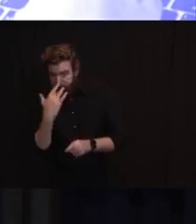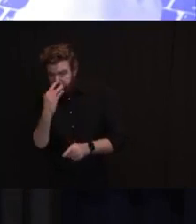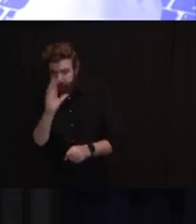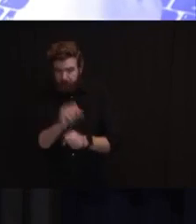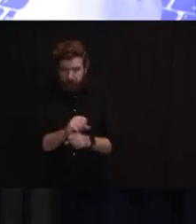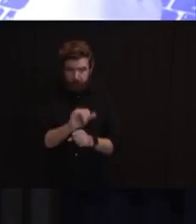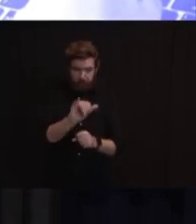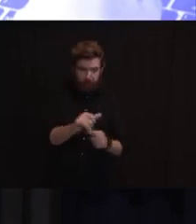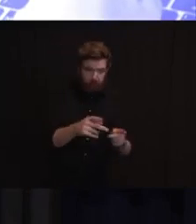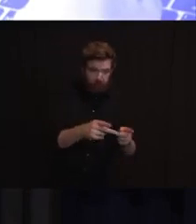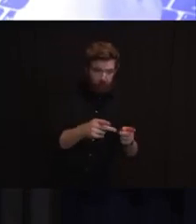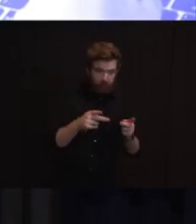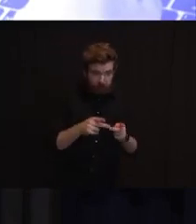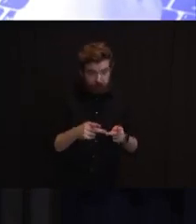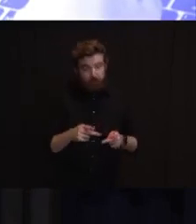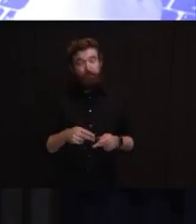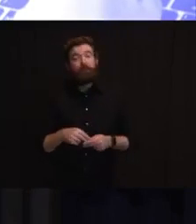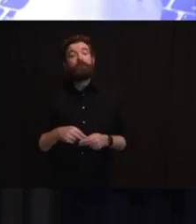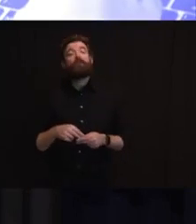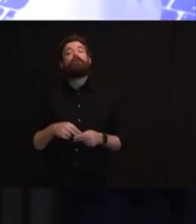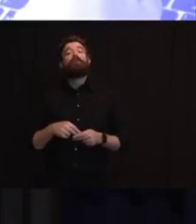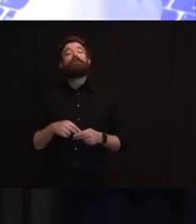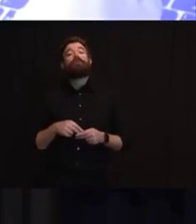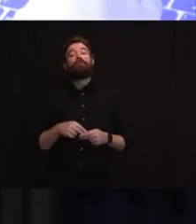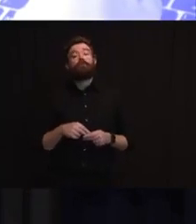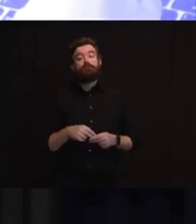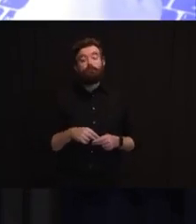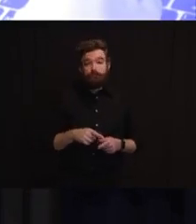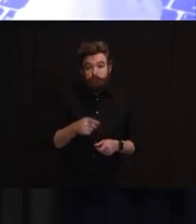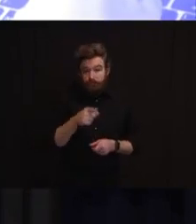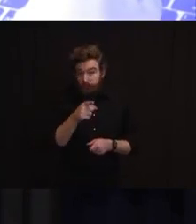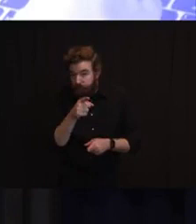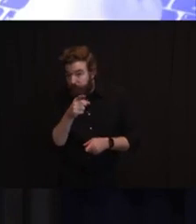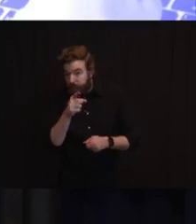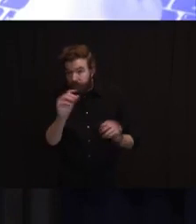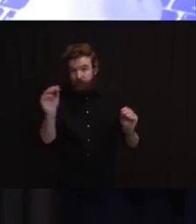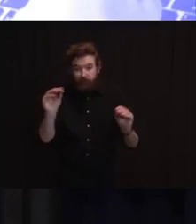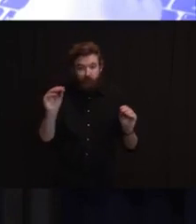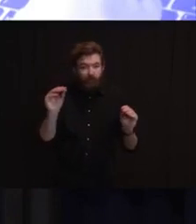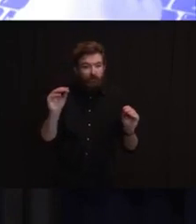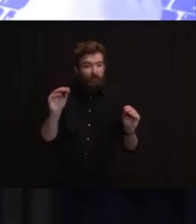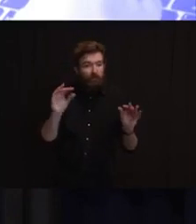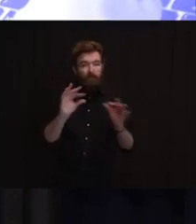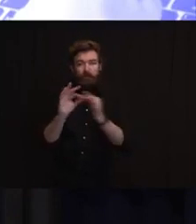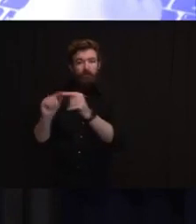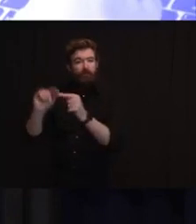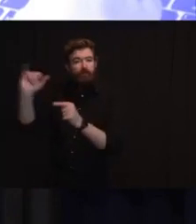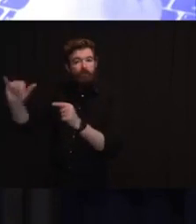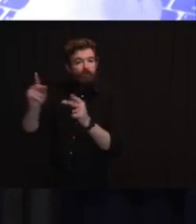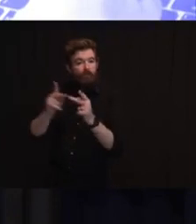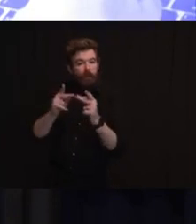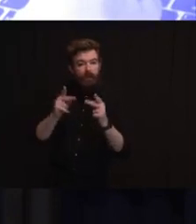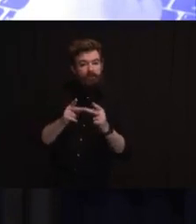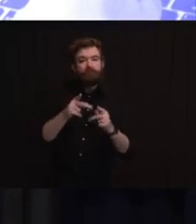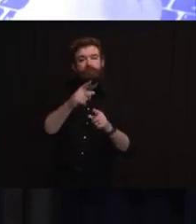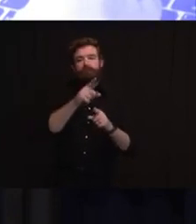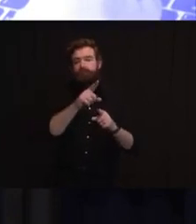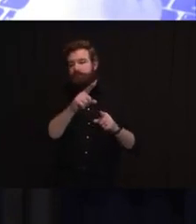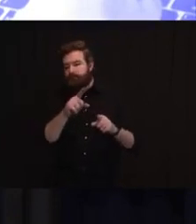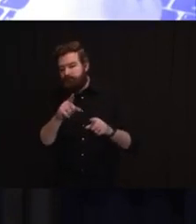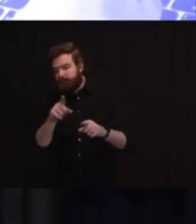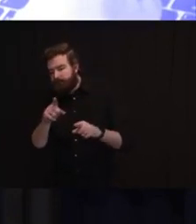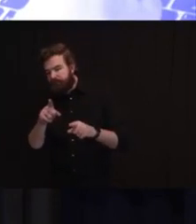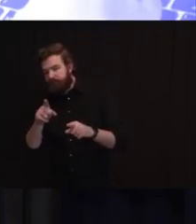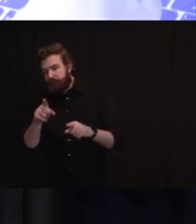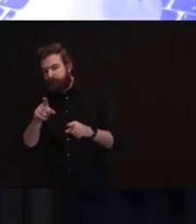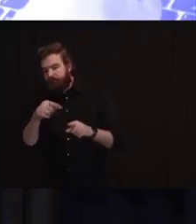is not an interface site, you will be directed to a link or information